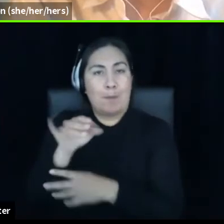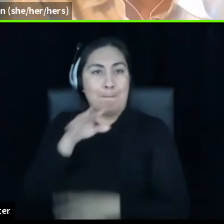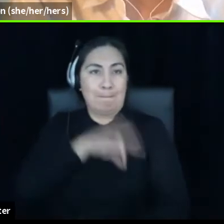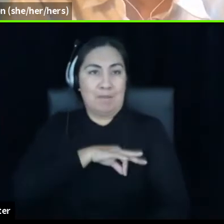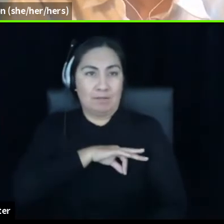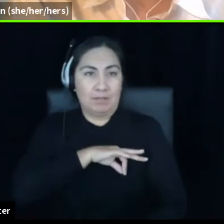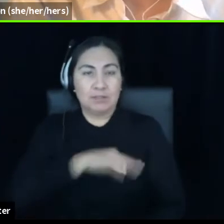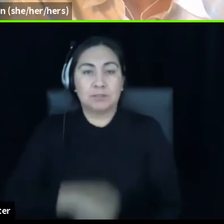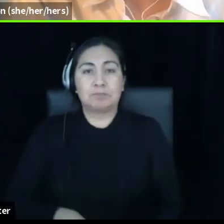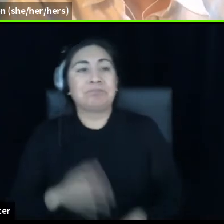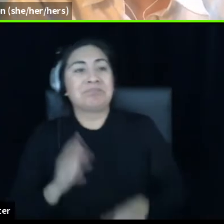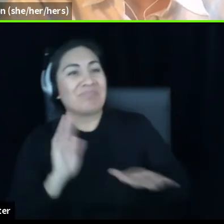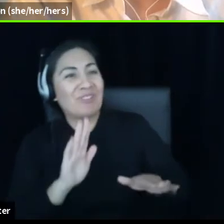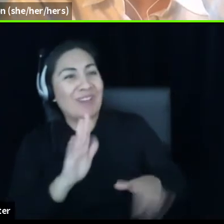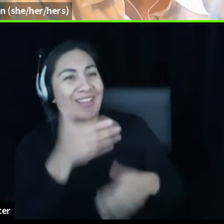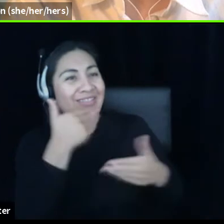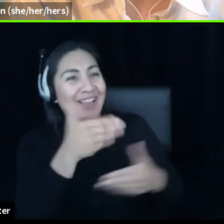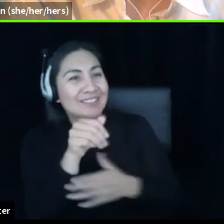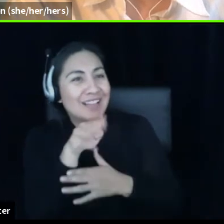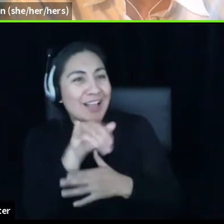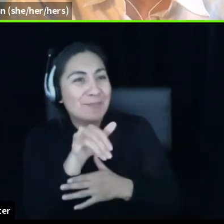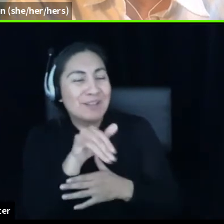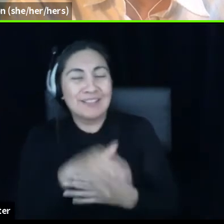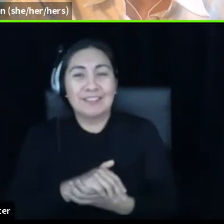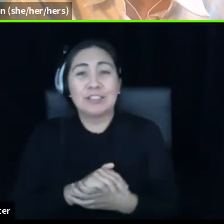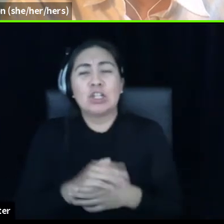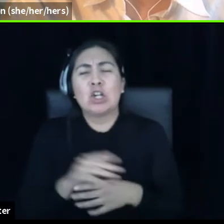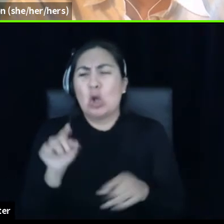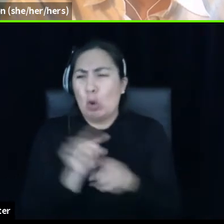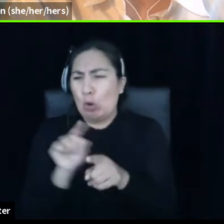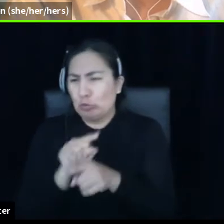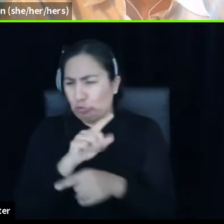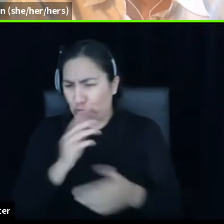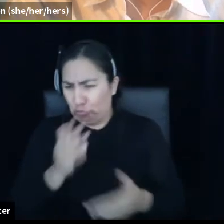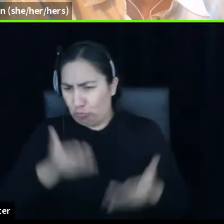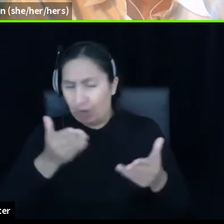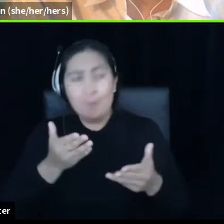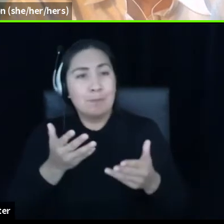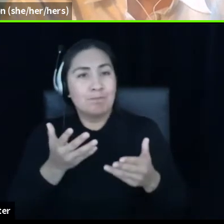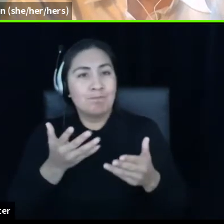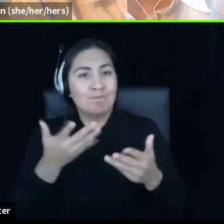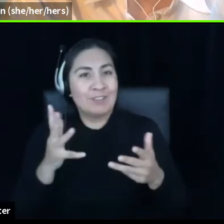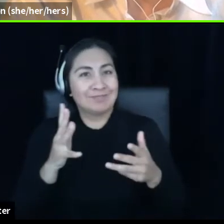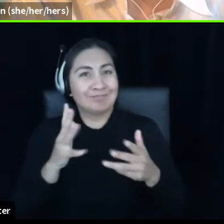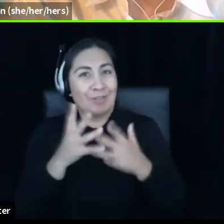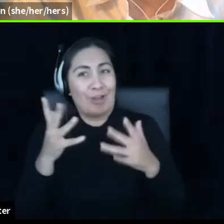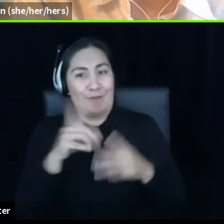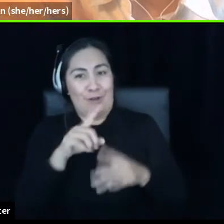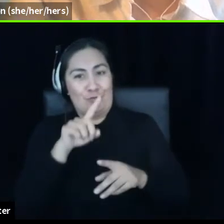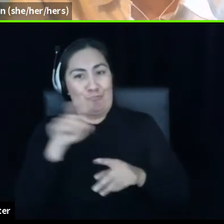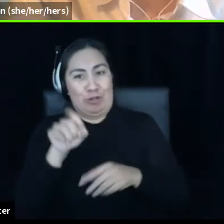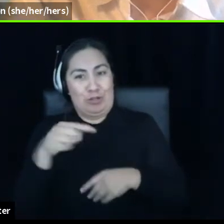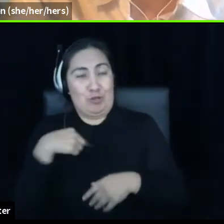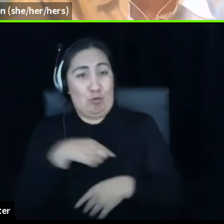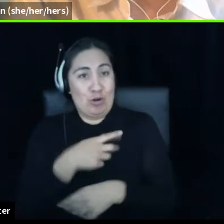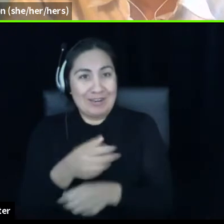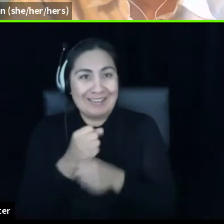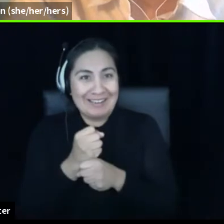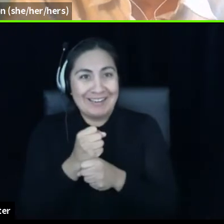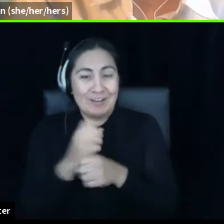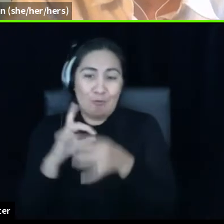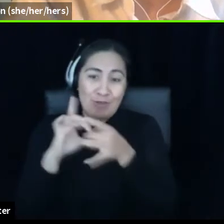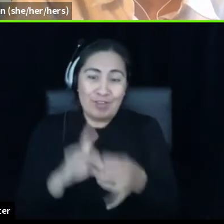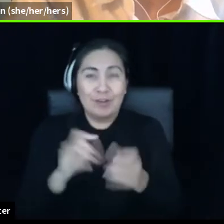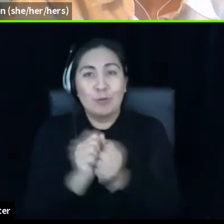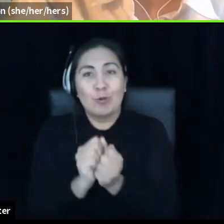Great. Thanks, Amy. You touched on a lot of the questions that we were getting at the top, which have to do with applying for